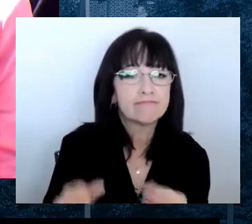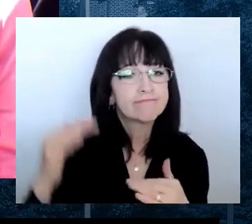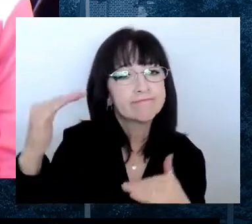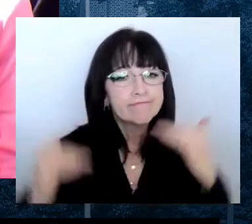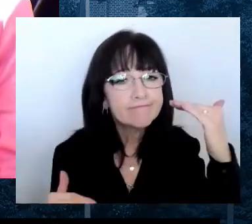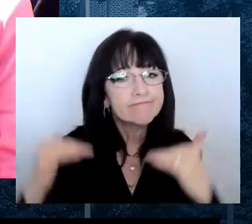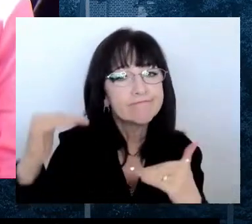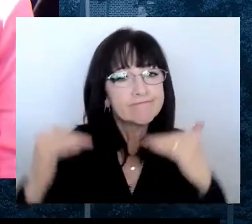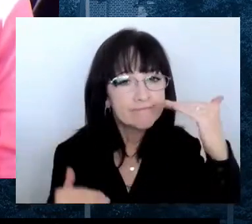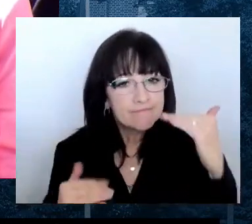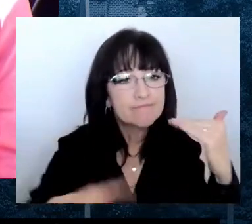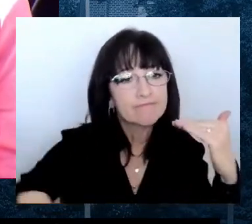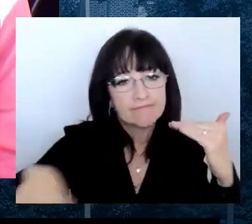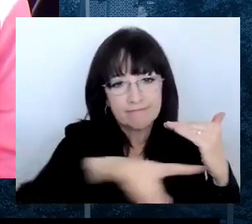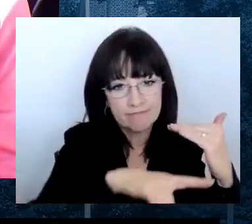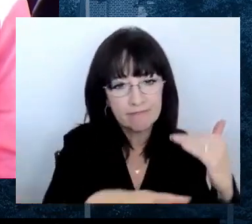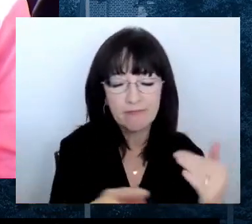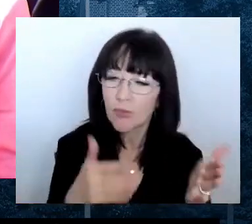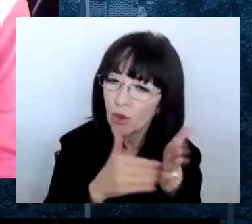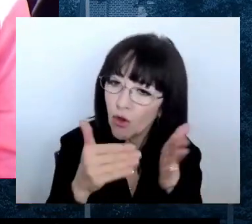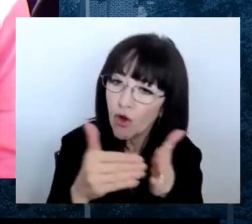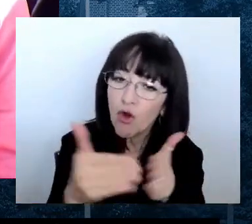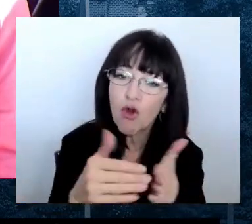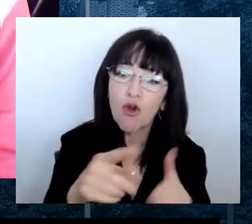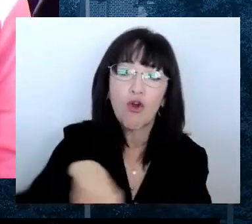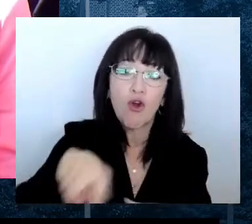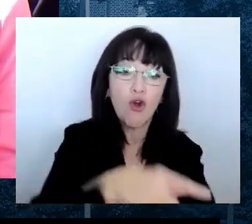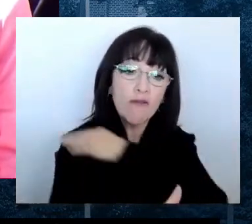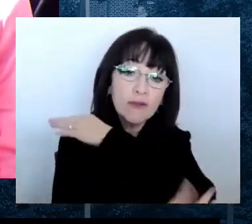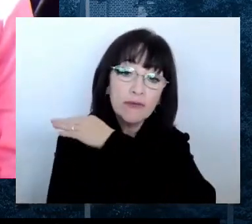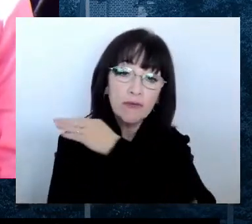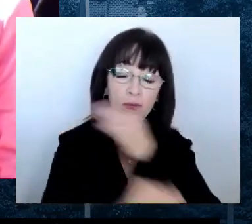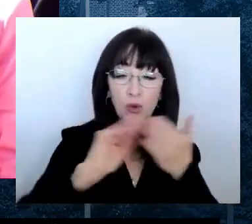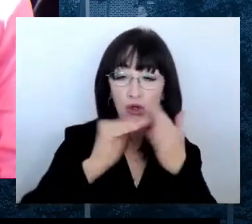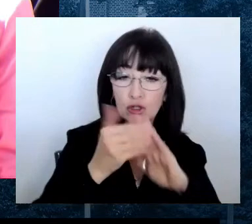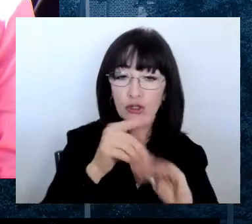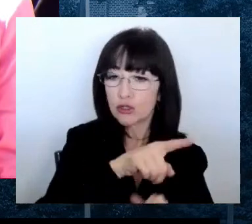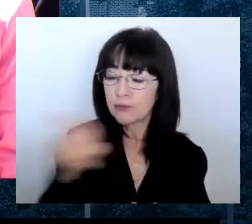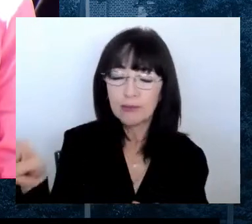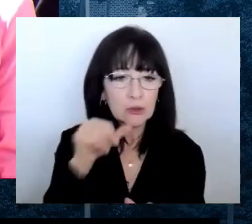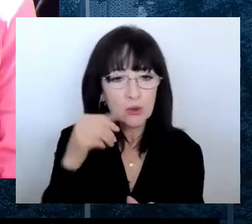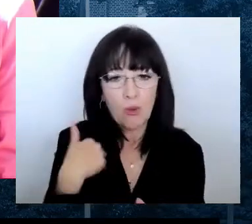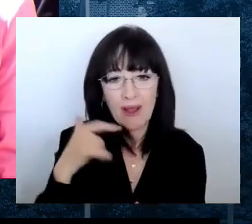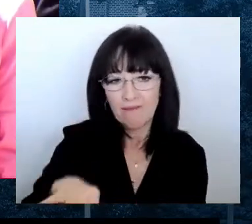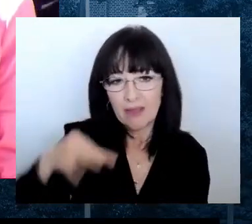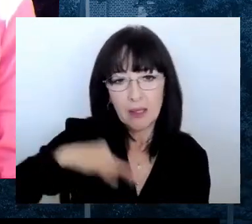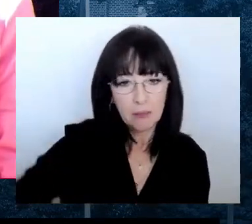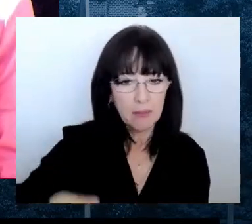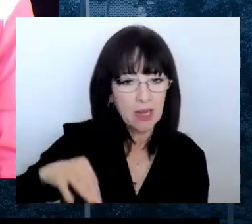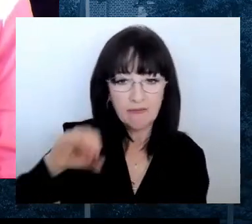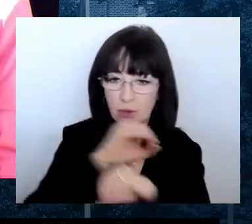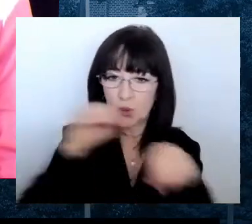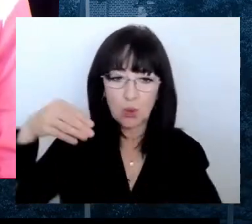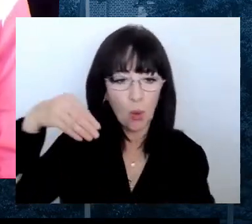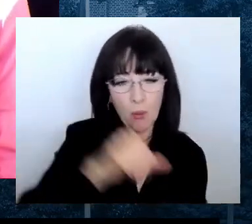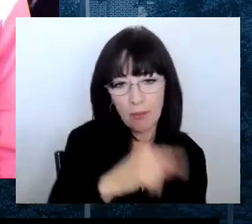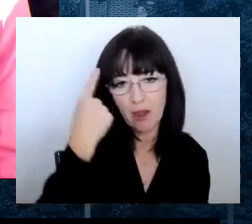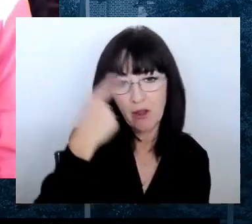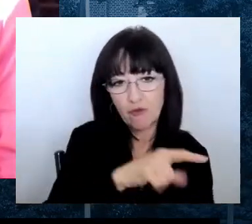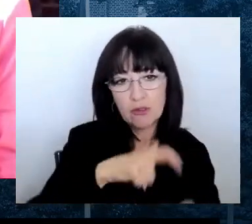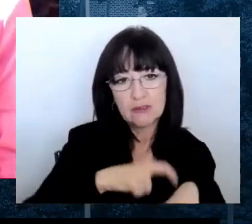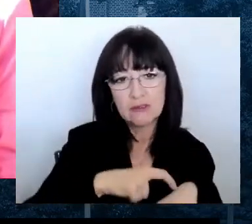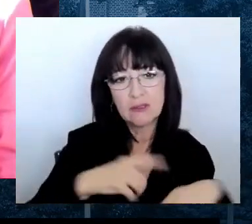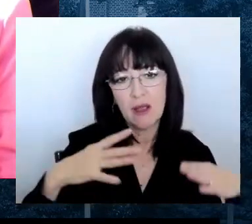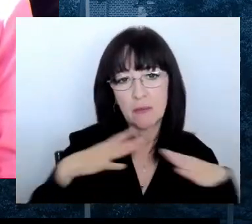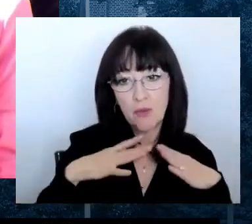times, Delawareans in underserved communities don't have access to paid family and medical leave, and that means no access to the medical care that